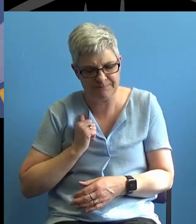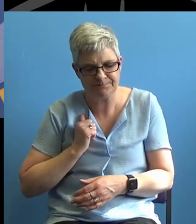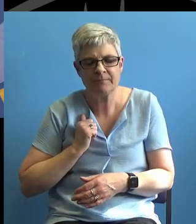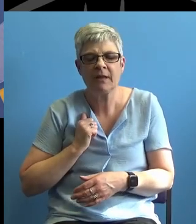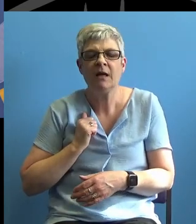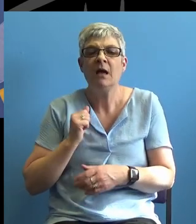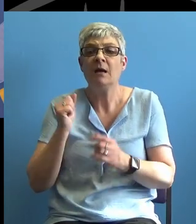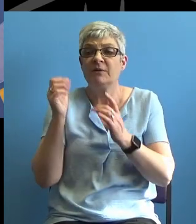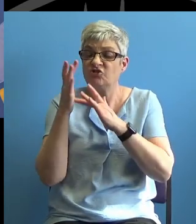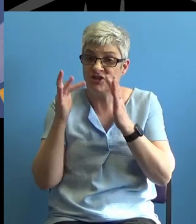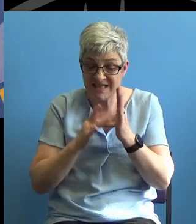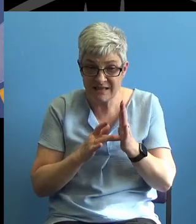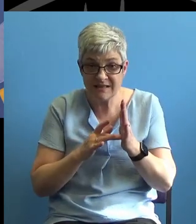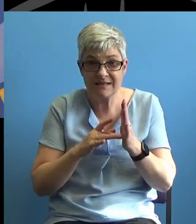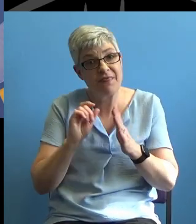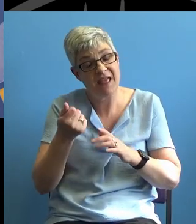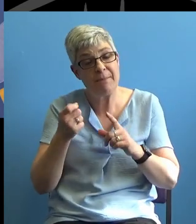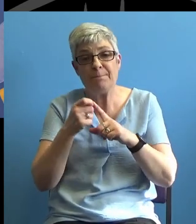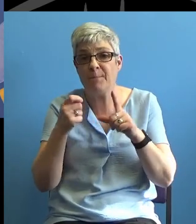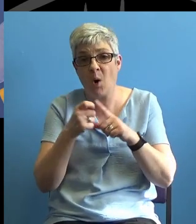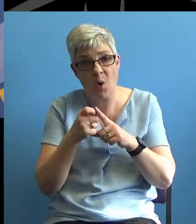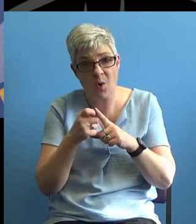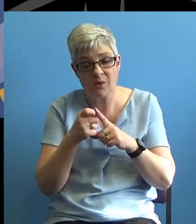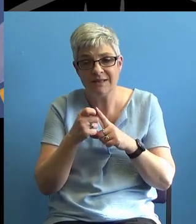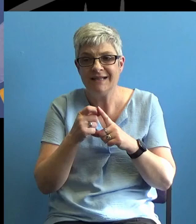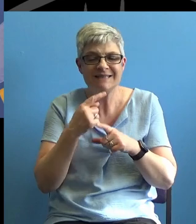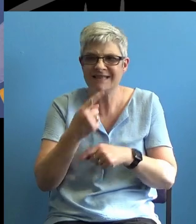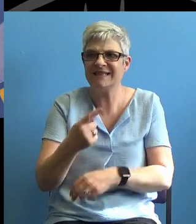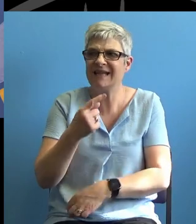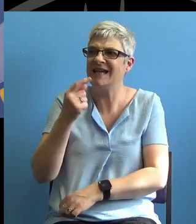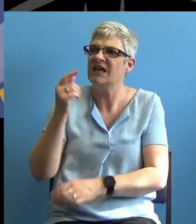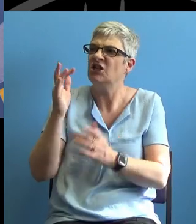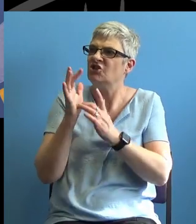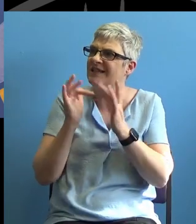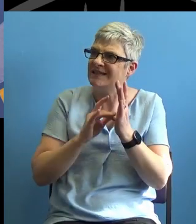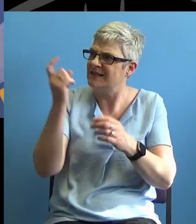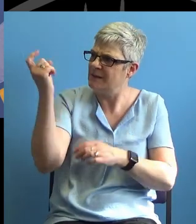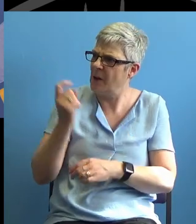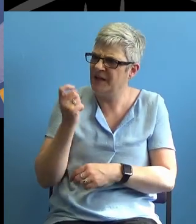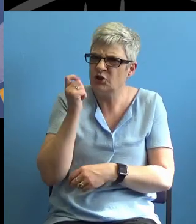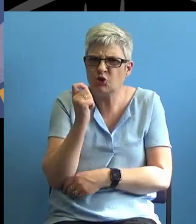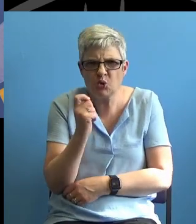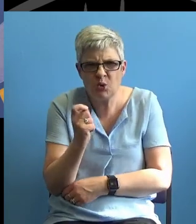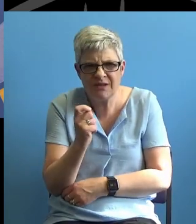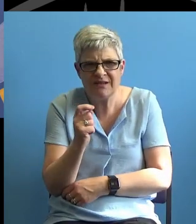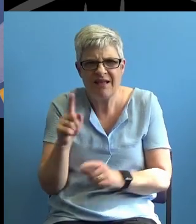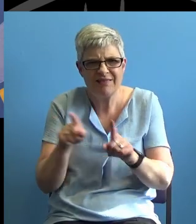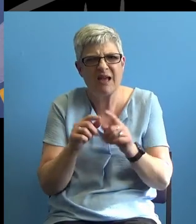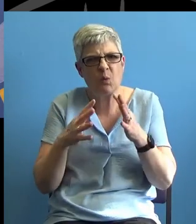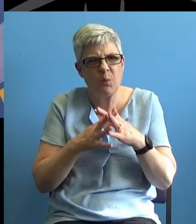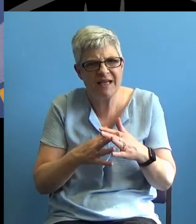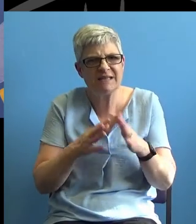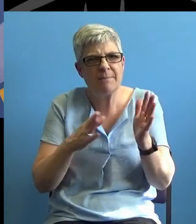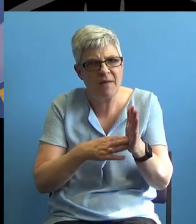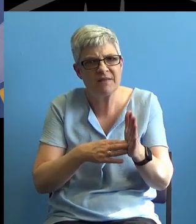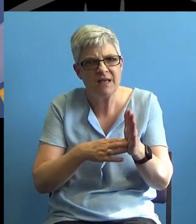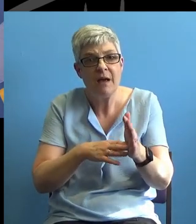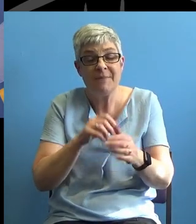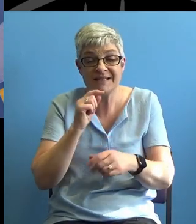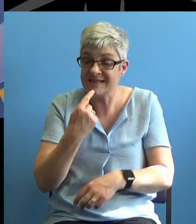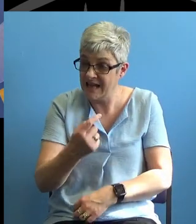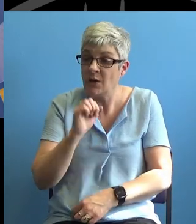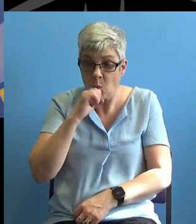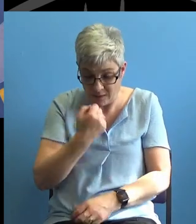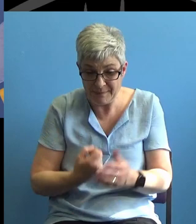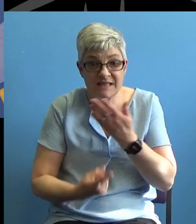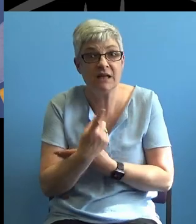the Apostle Paul hadn't said necessarily that Jesus' coming would be soon in terms of weeks and months, but had said that it would be